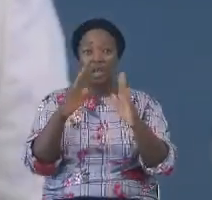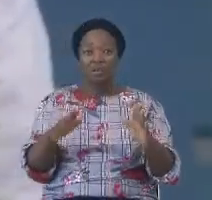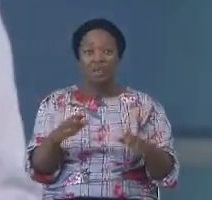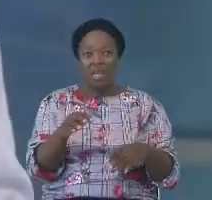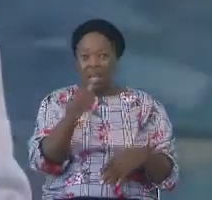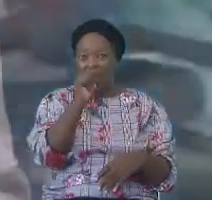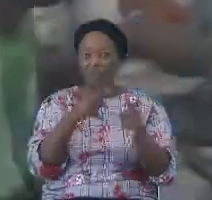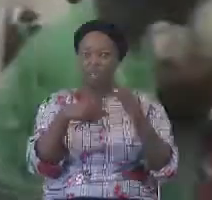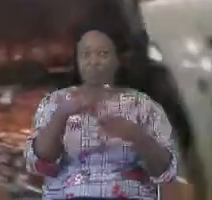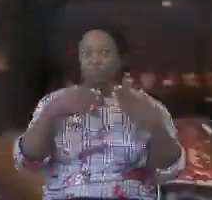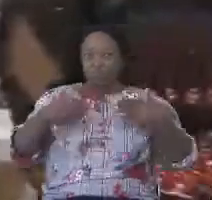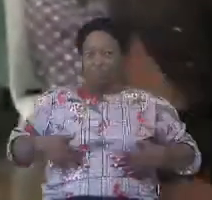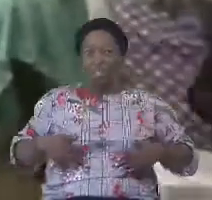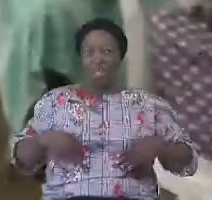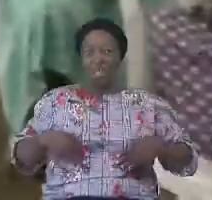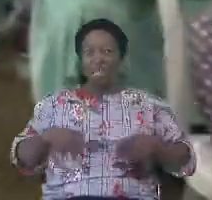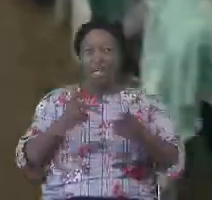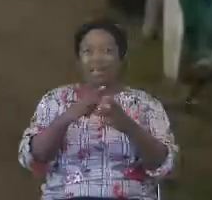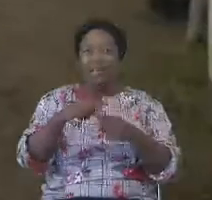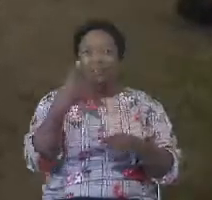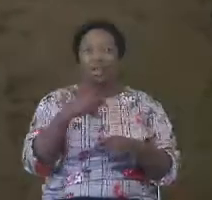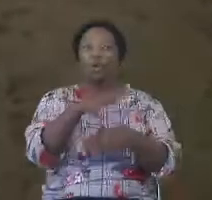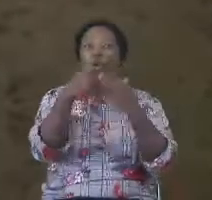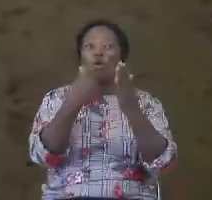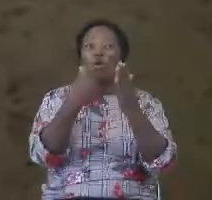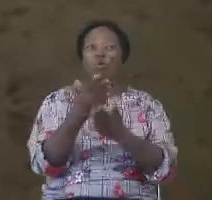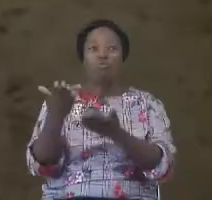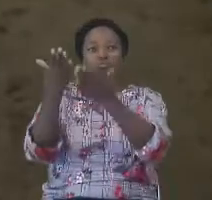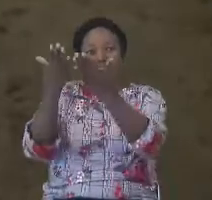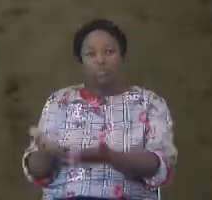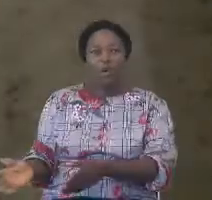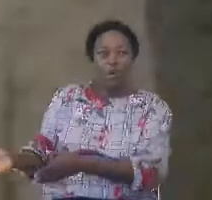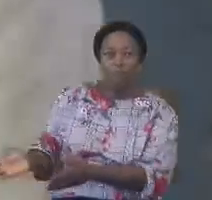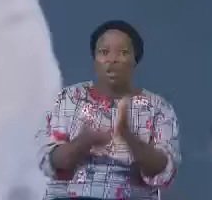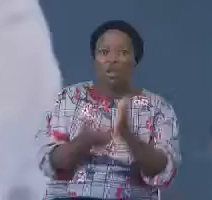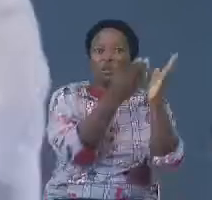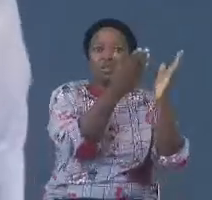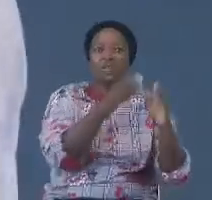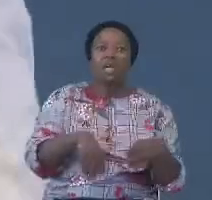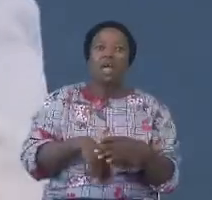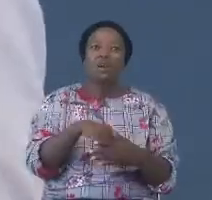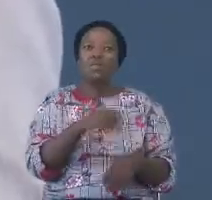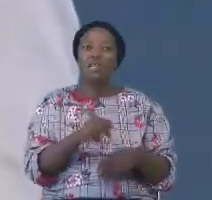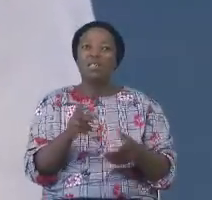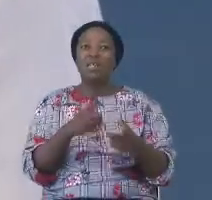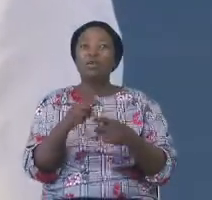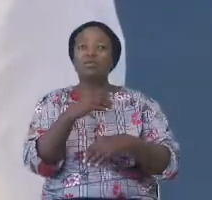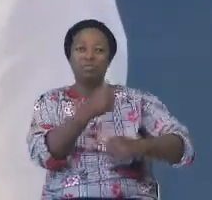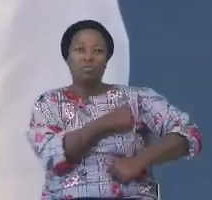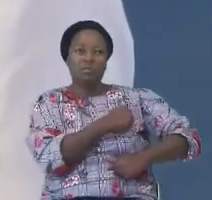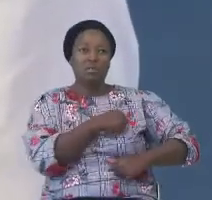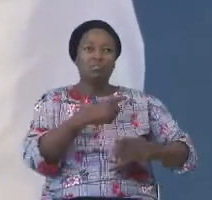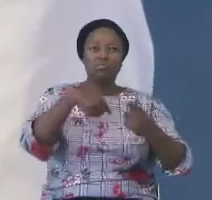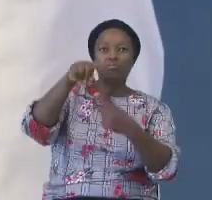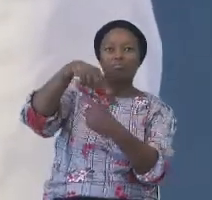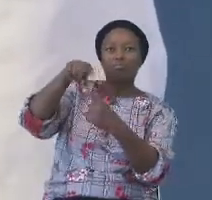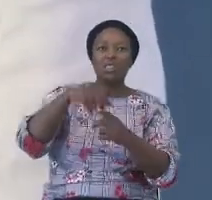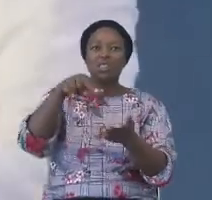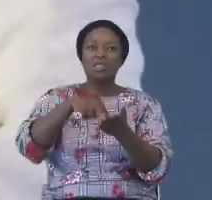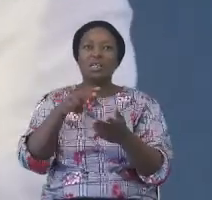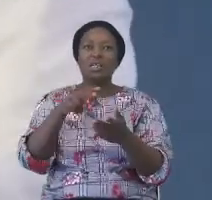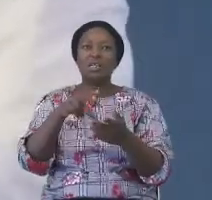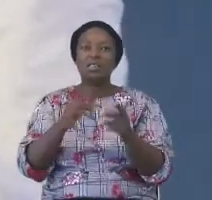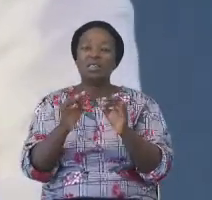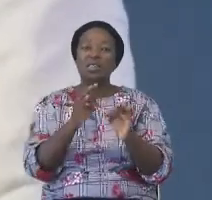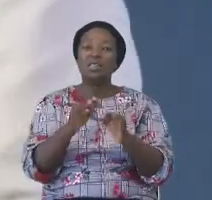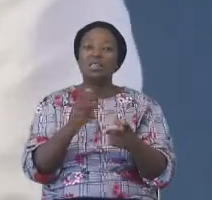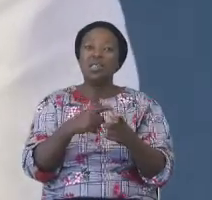your house i'm talking out of your body all this sludge you say park and go and